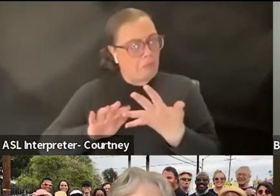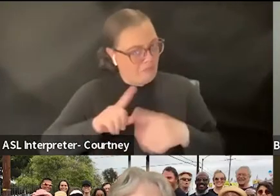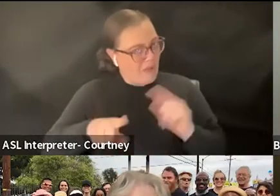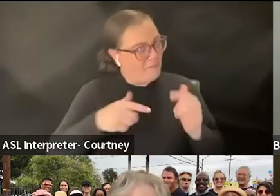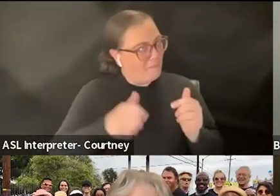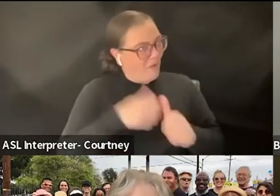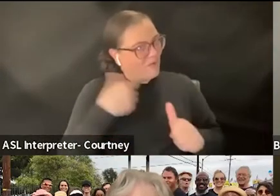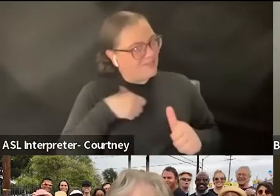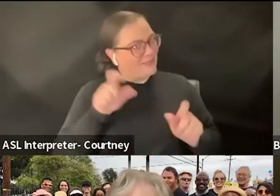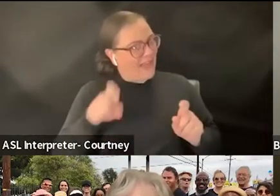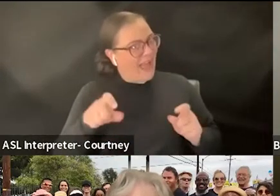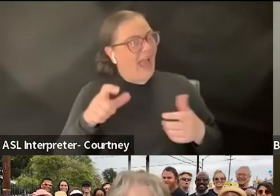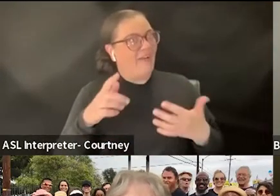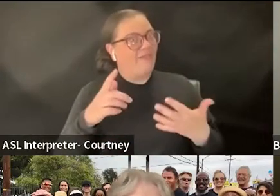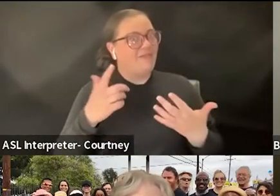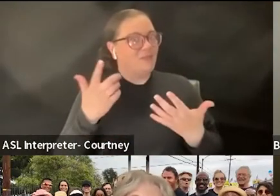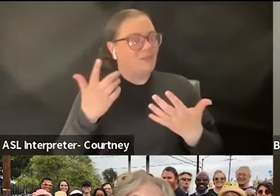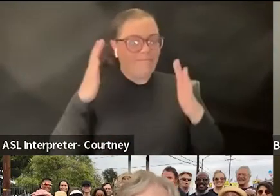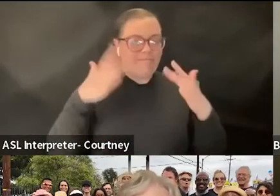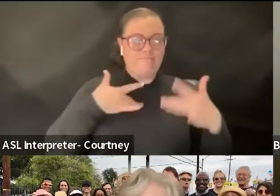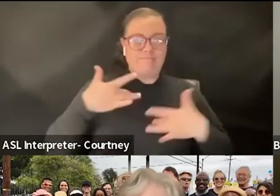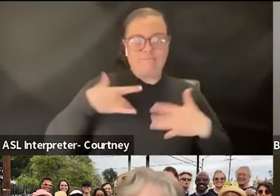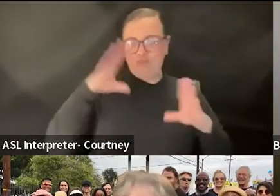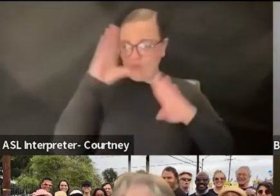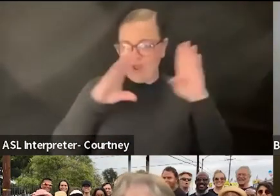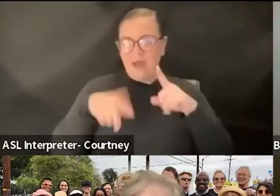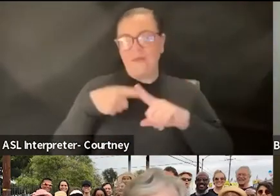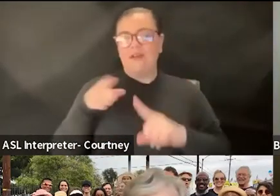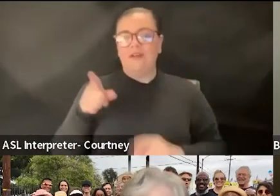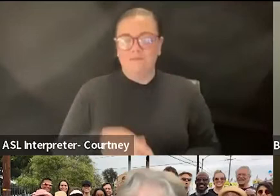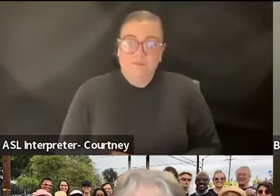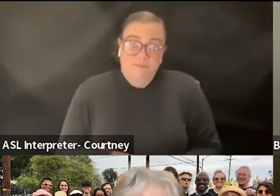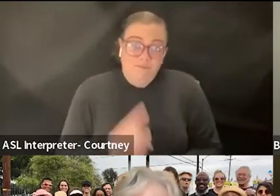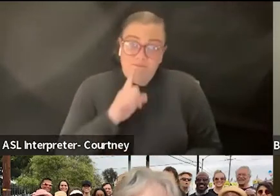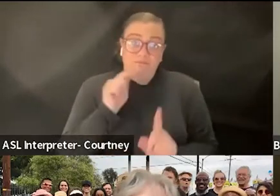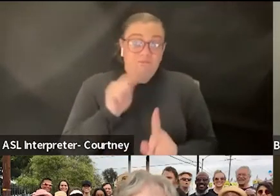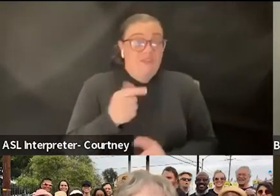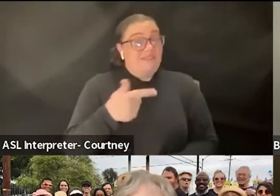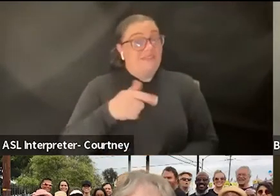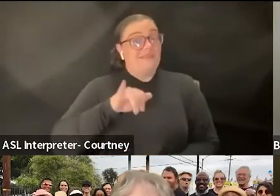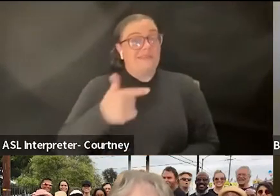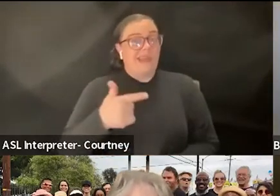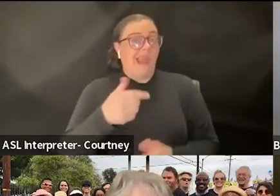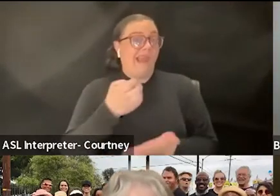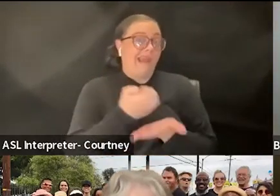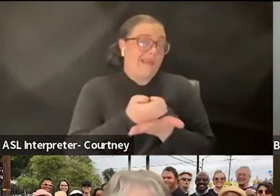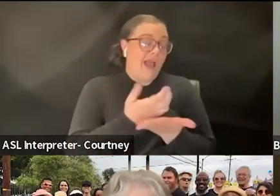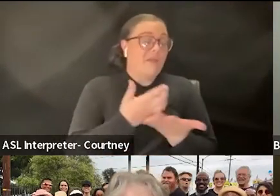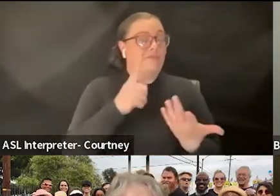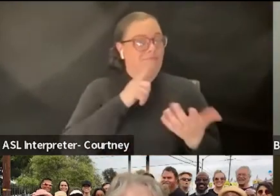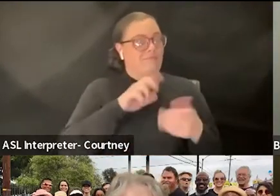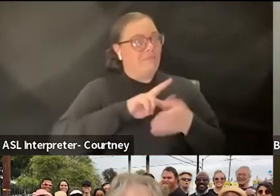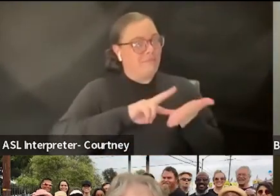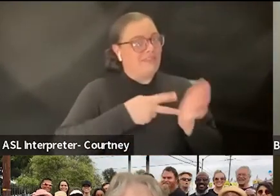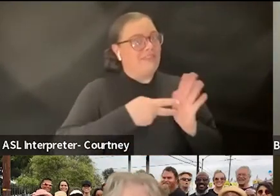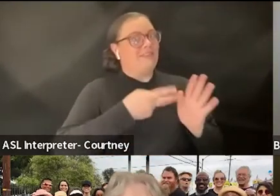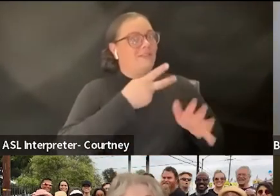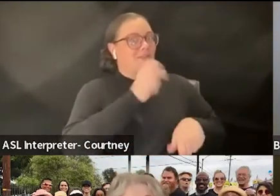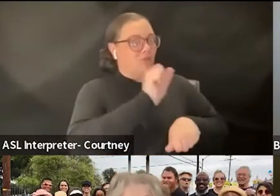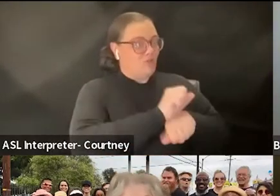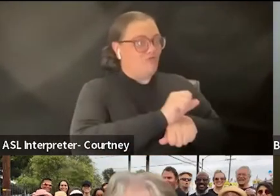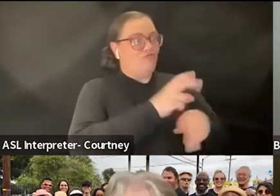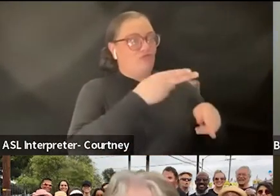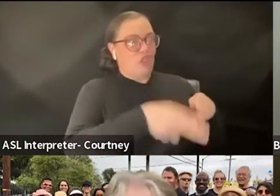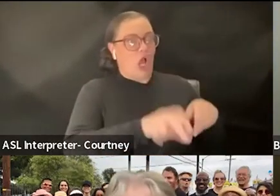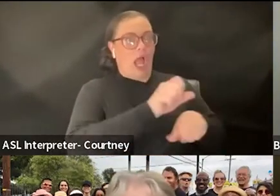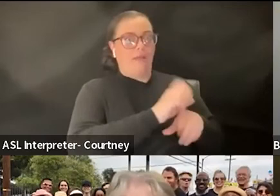even more difficult because a lot of the times it's a gig economy where we're going from job to job to job. But as a collective, then you have